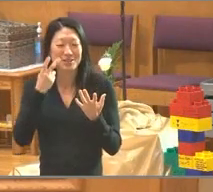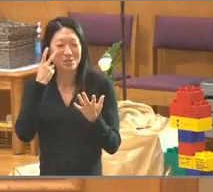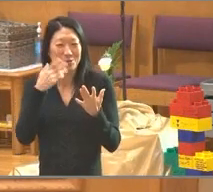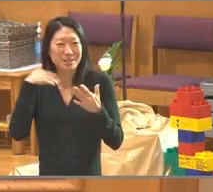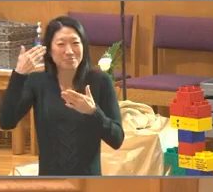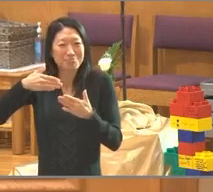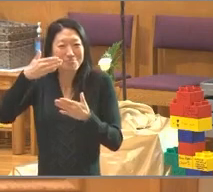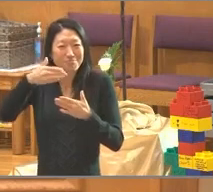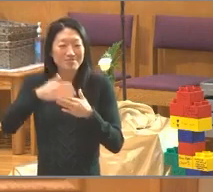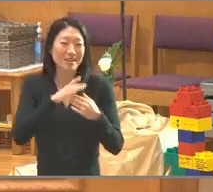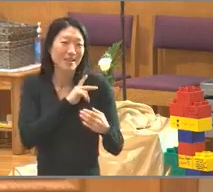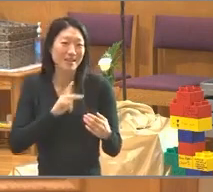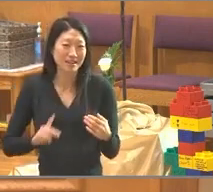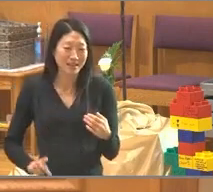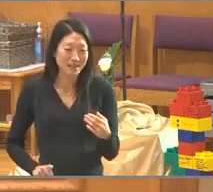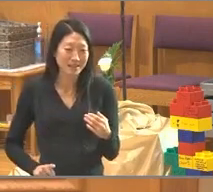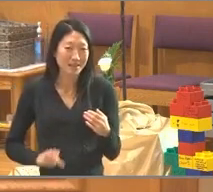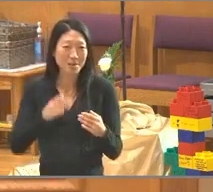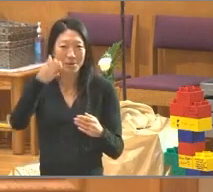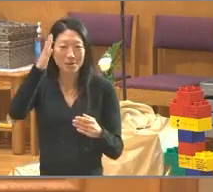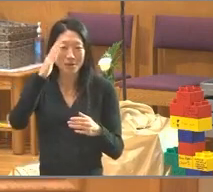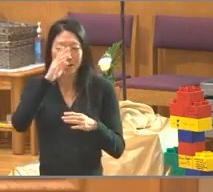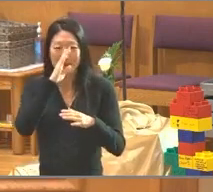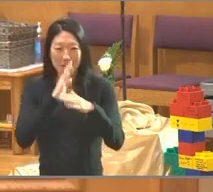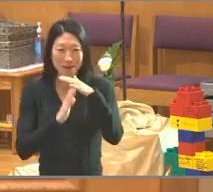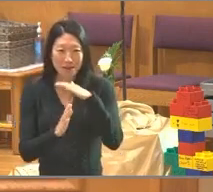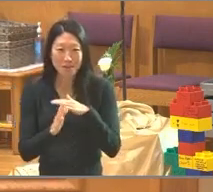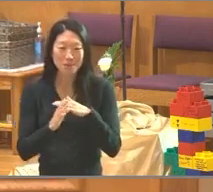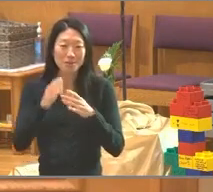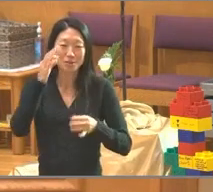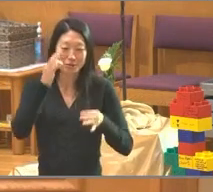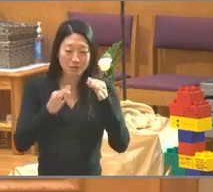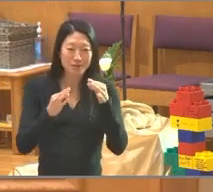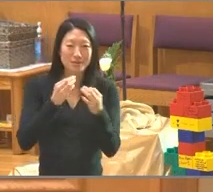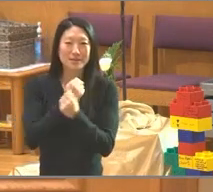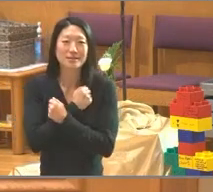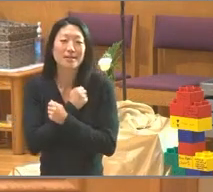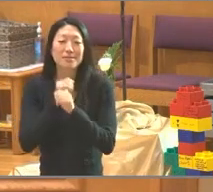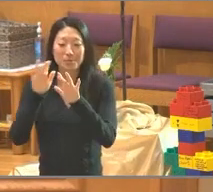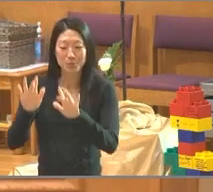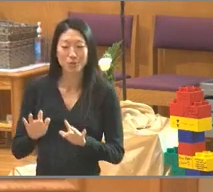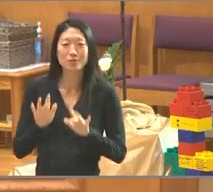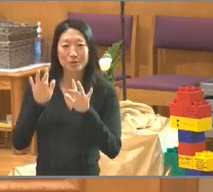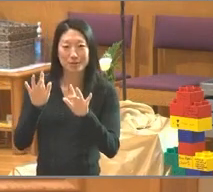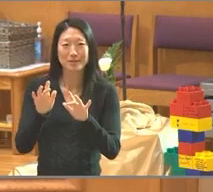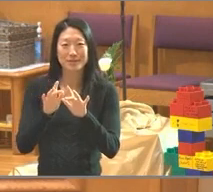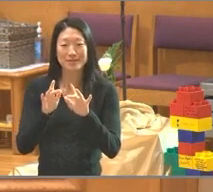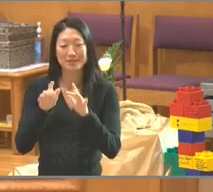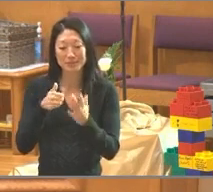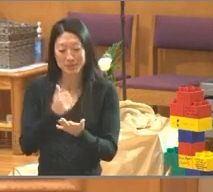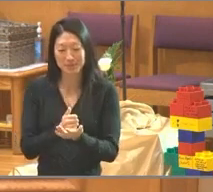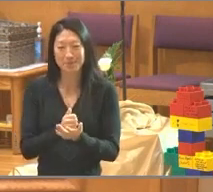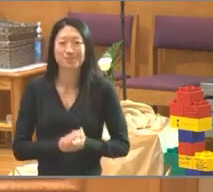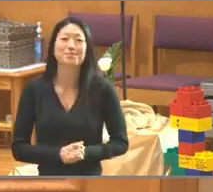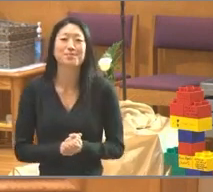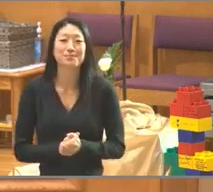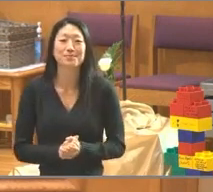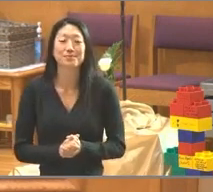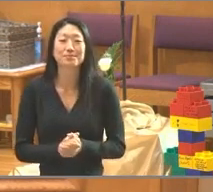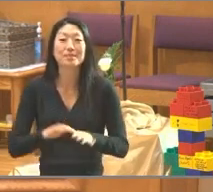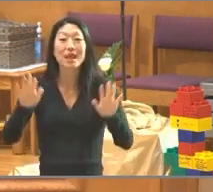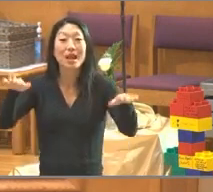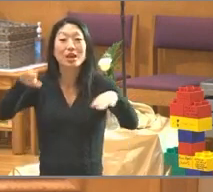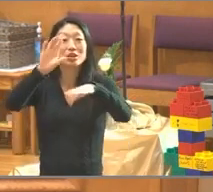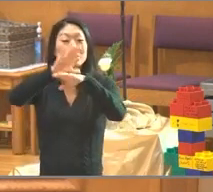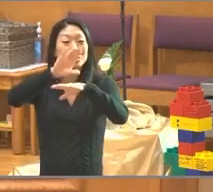God through humbleness, justice, love, and mercy. Amen. Church,